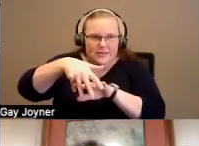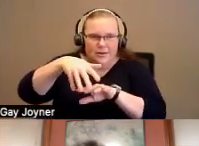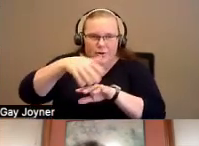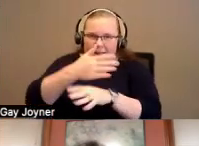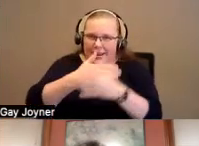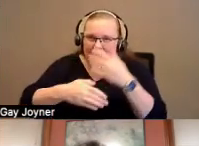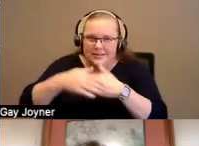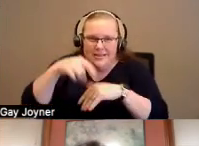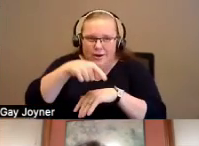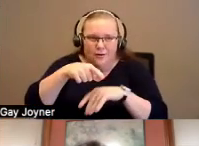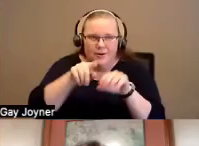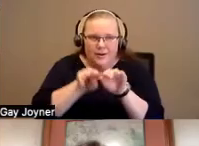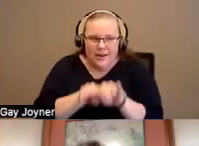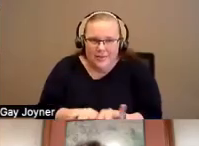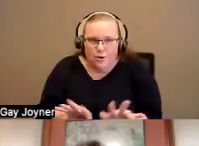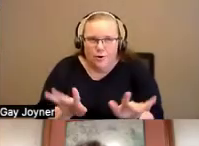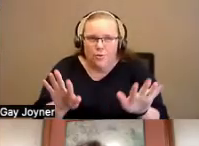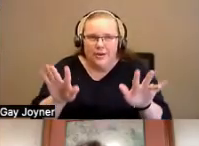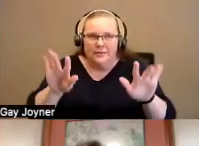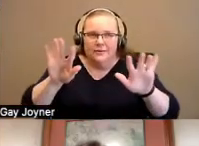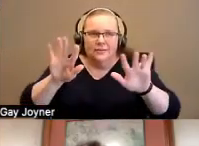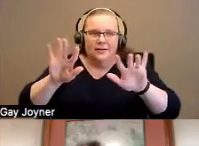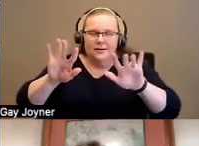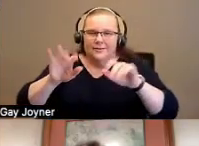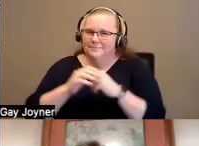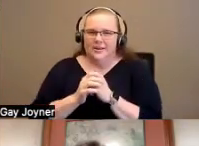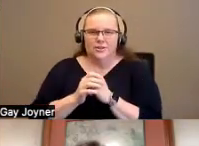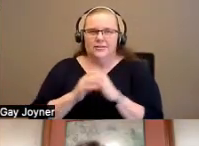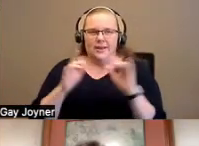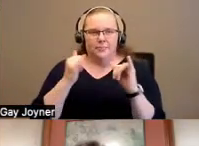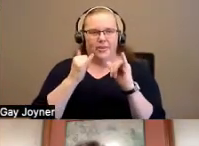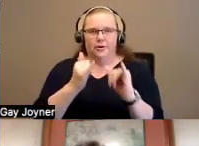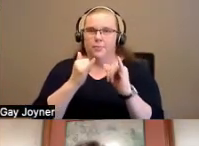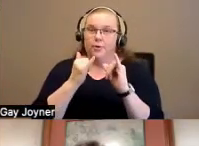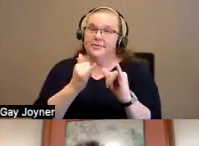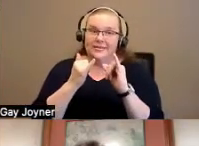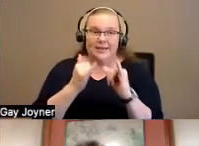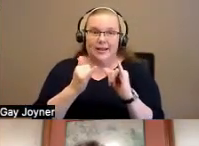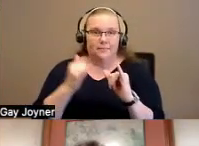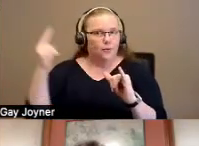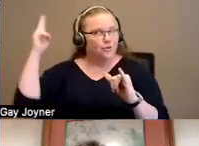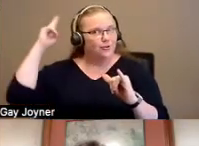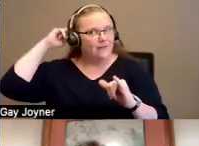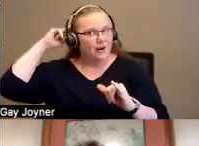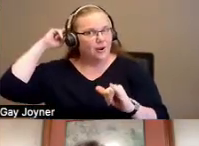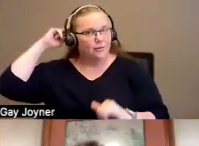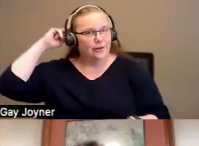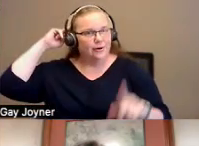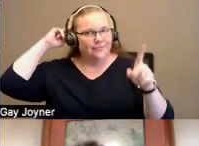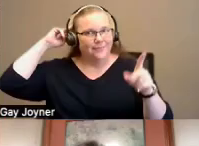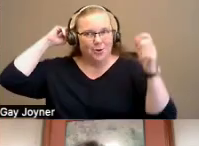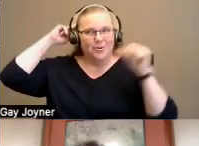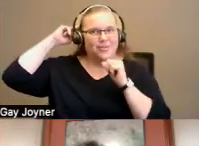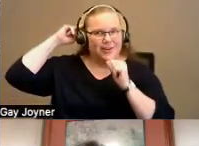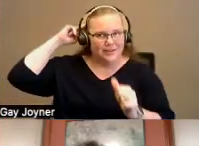roots in her hands there and then growing, Mm. it just, but they're both the same, whether they've got a